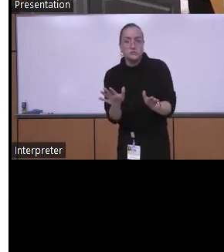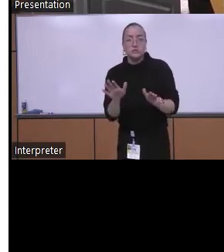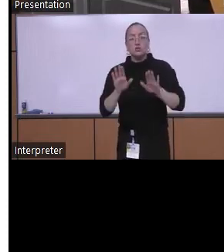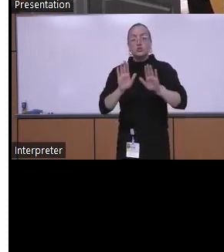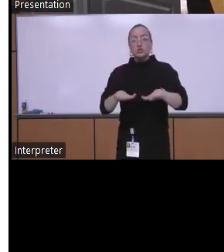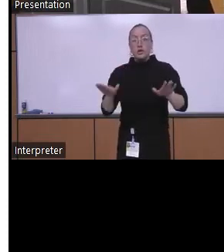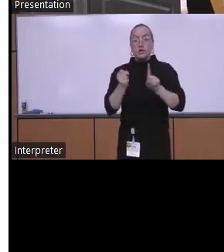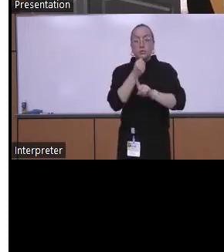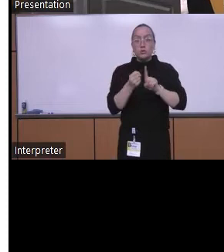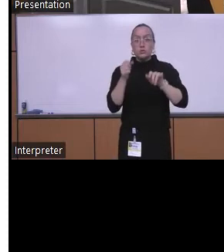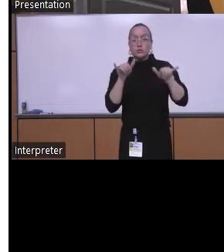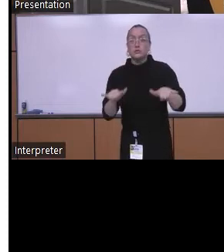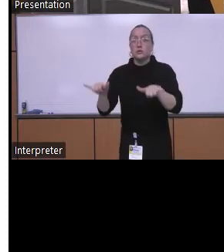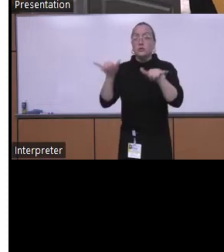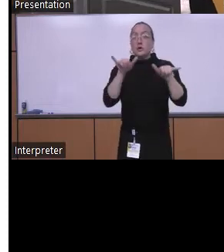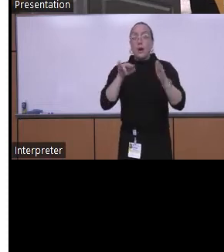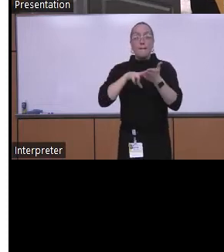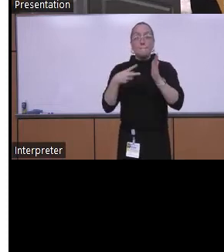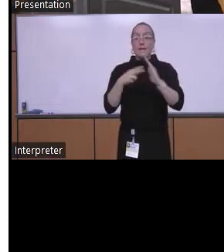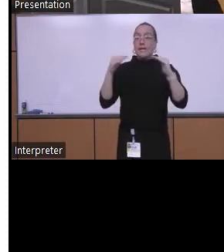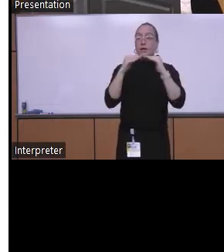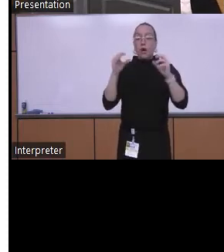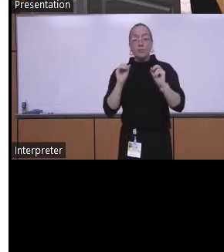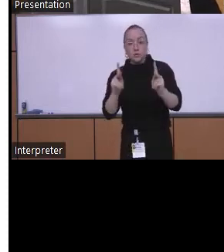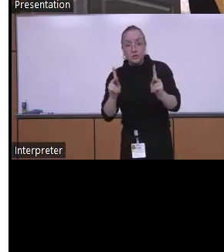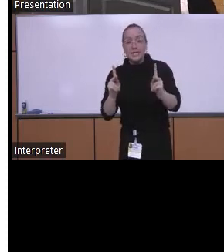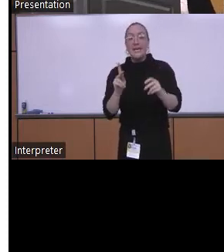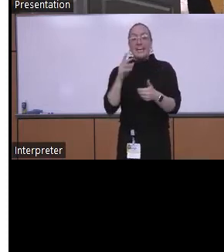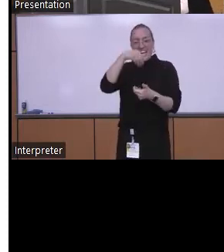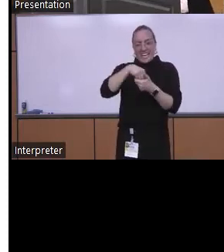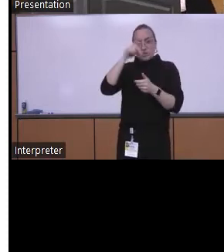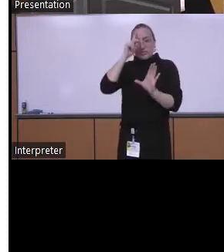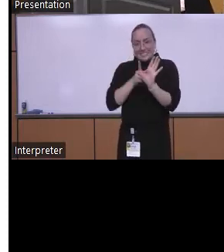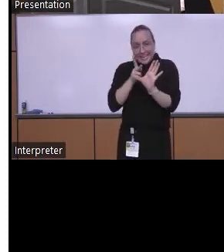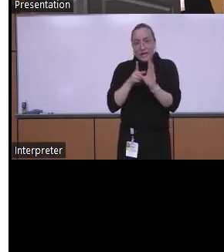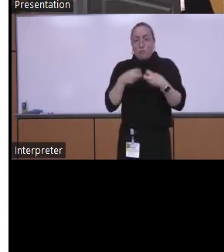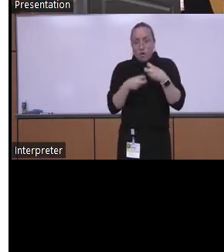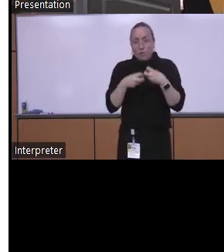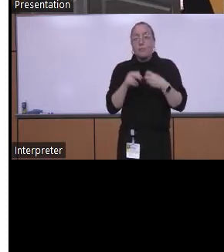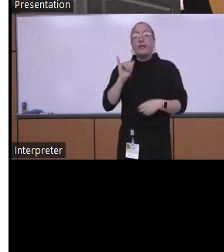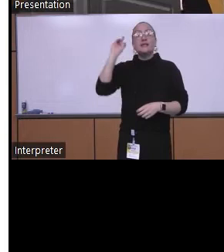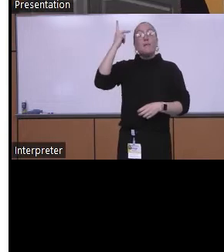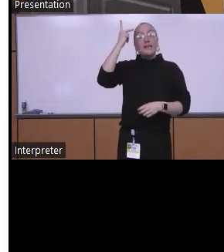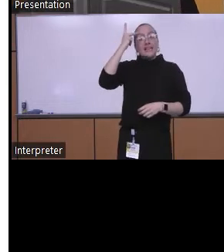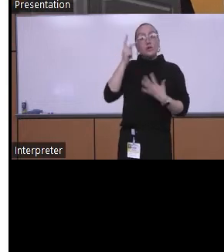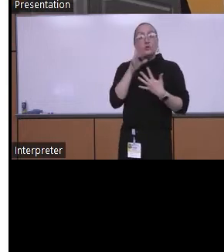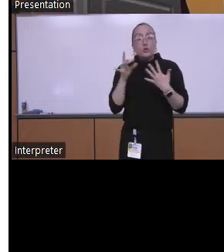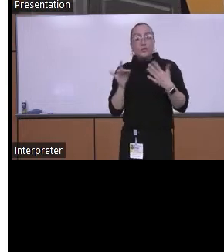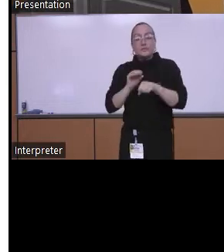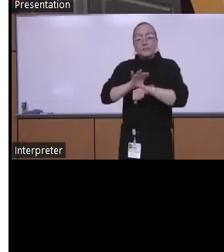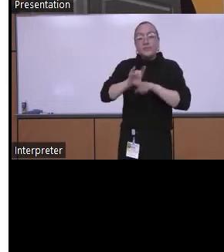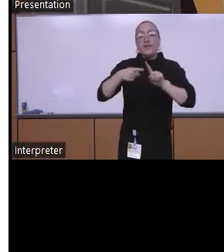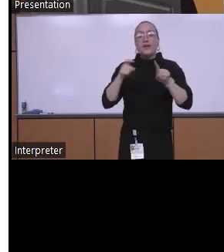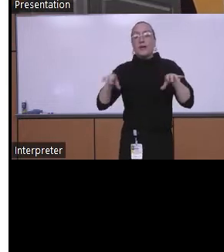as universal, equal opportunity, and an intrapsychic problem is a political choice influenced by activists